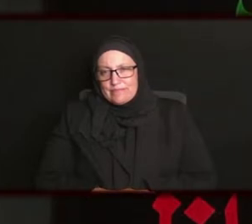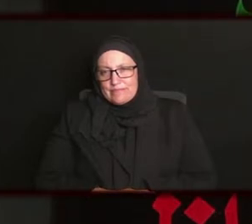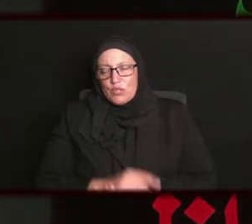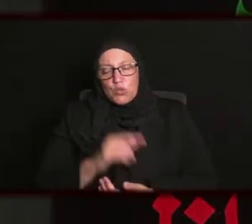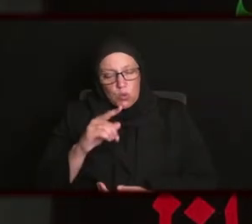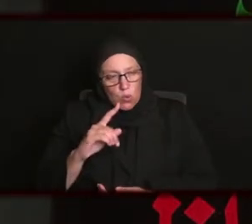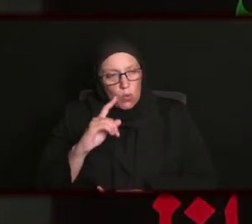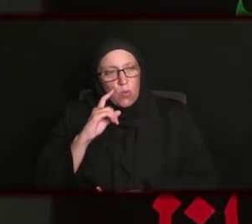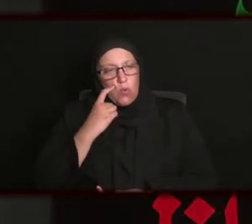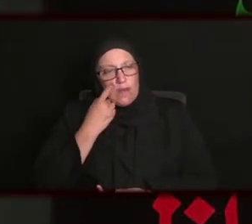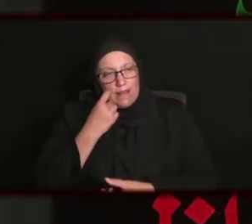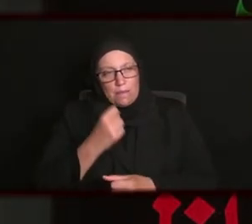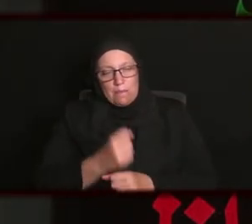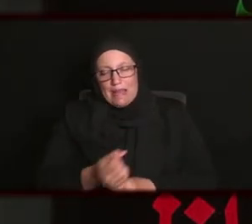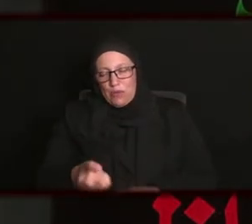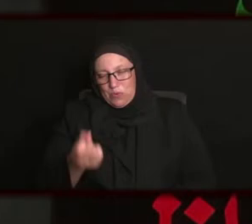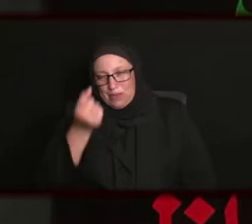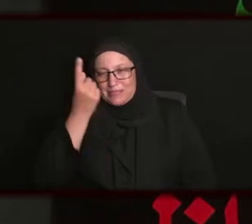will make you understand.